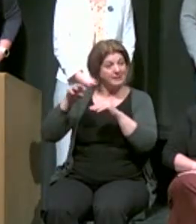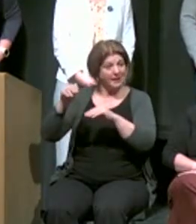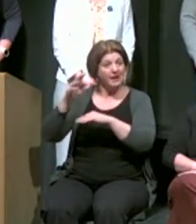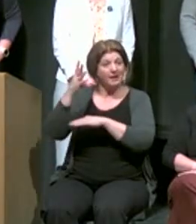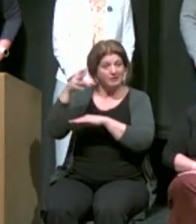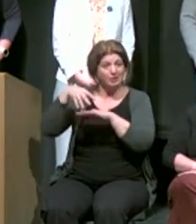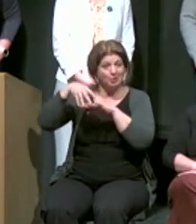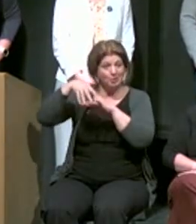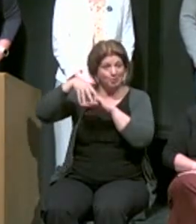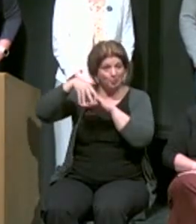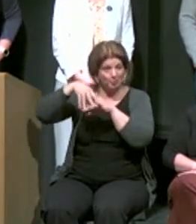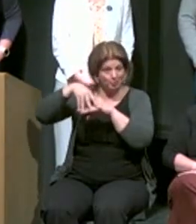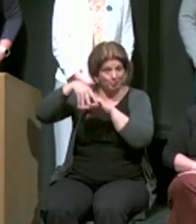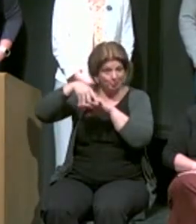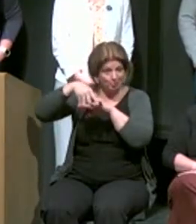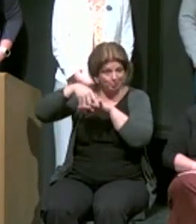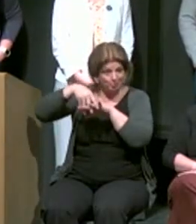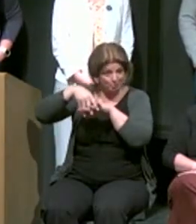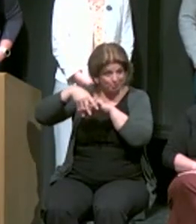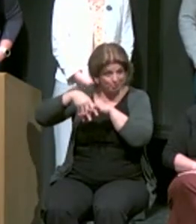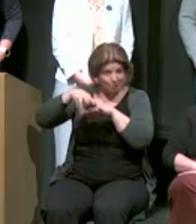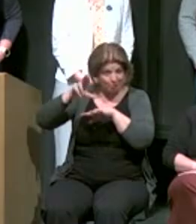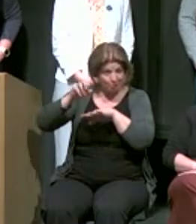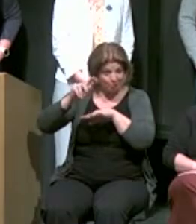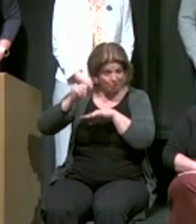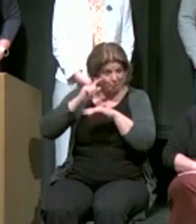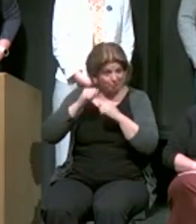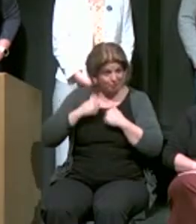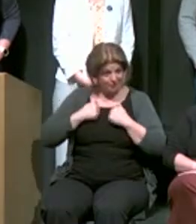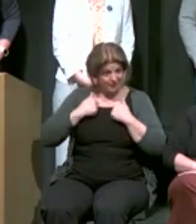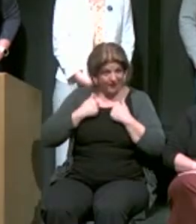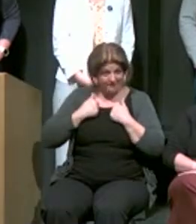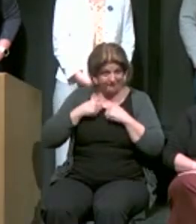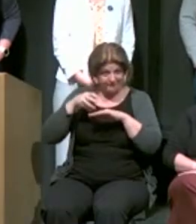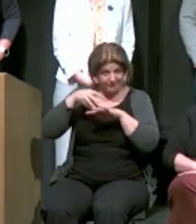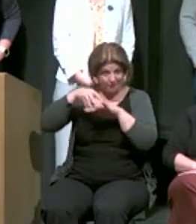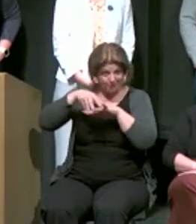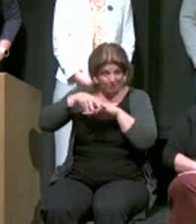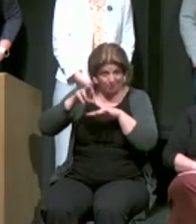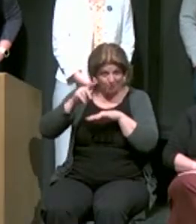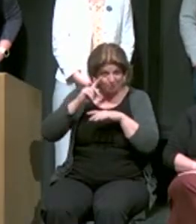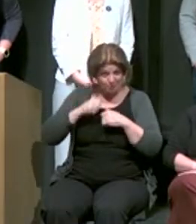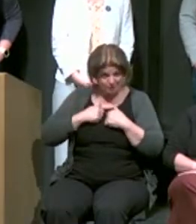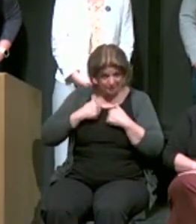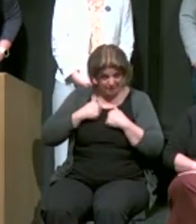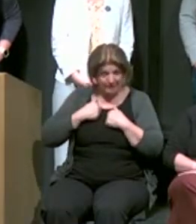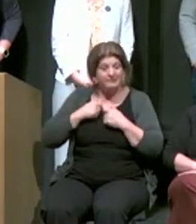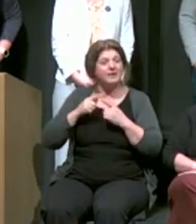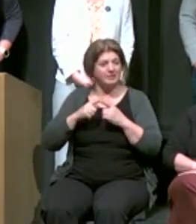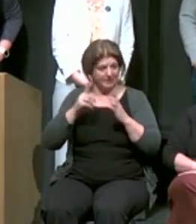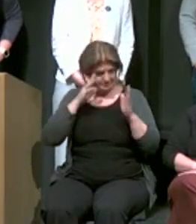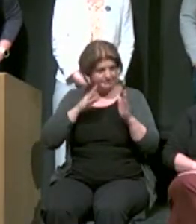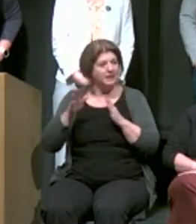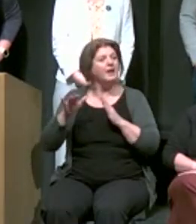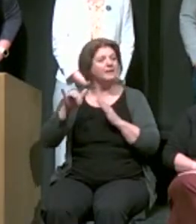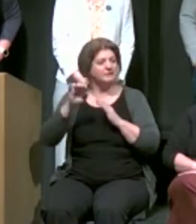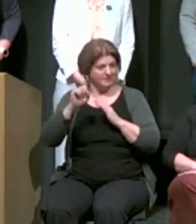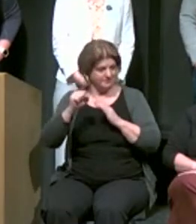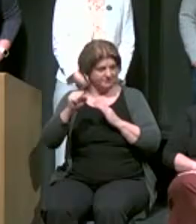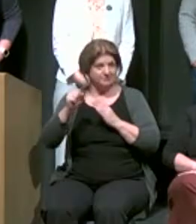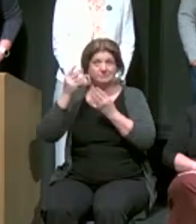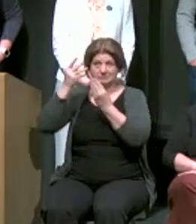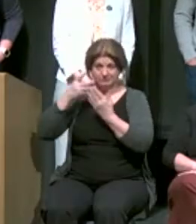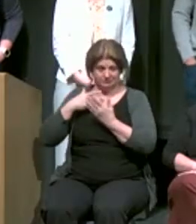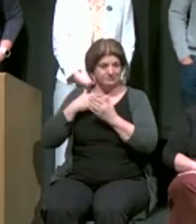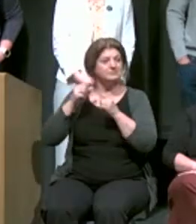plant will survive whatever is going into this space. That's what we believe. That's what we're told. And